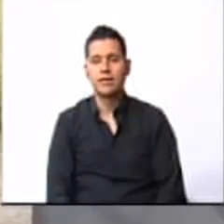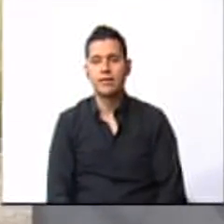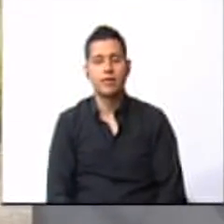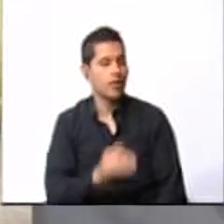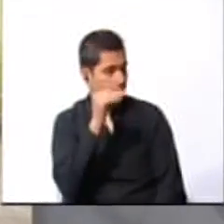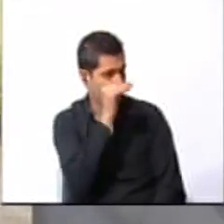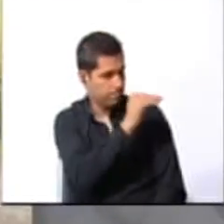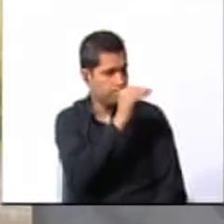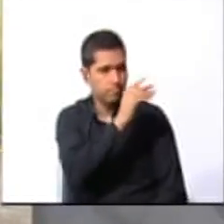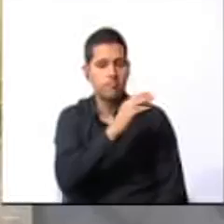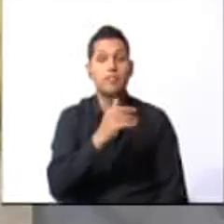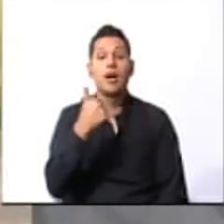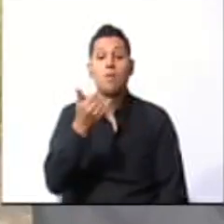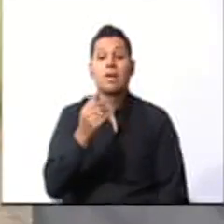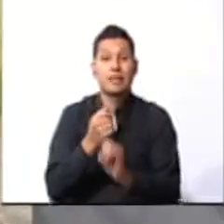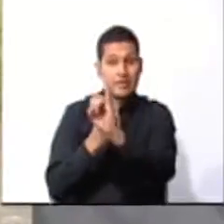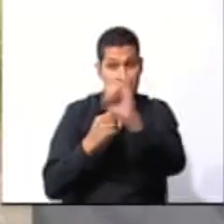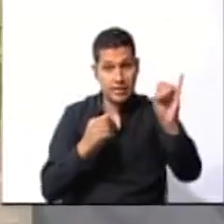Go to left.